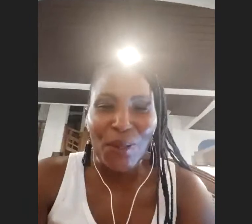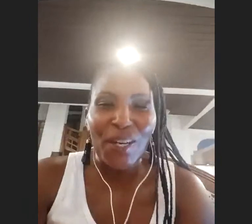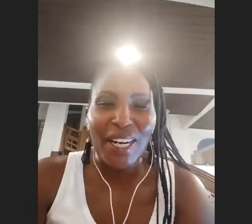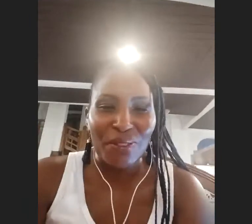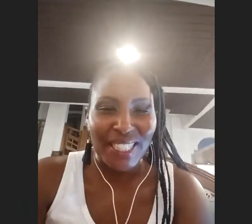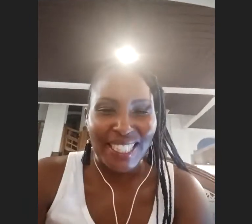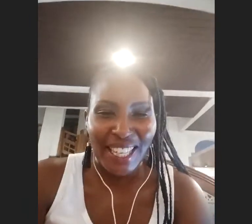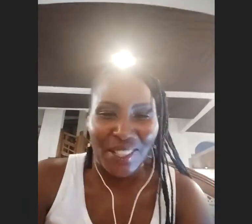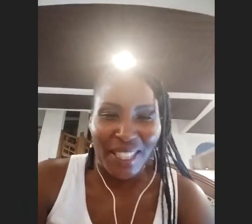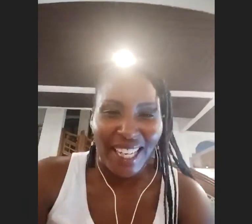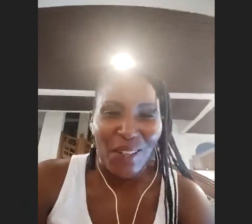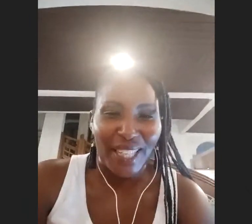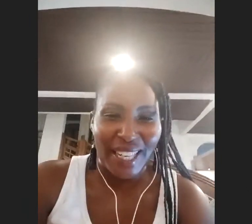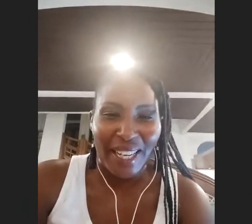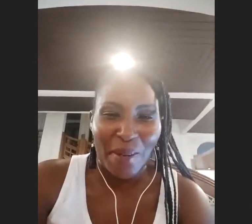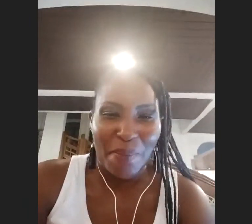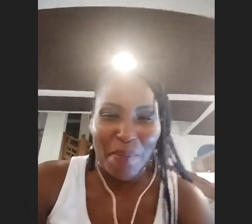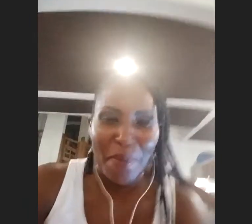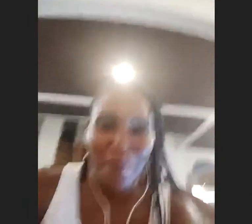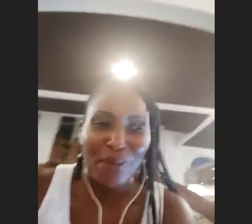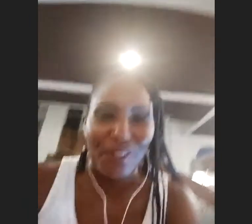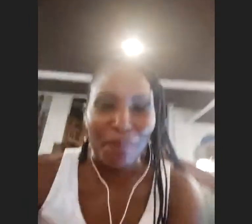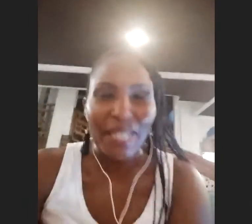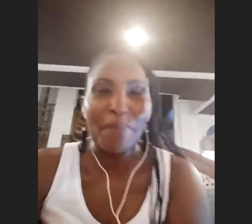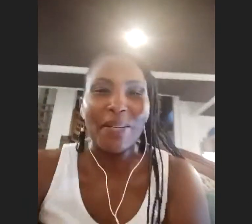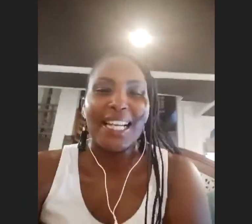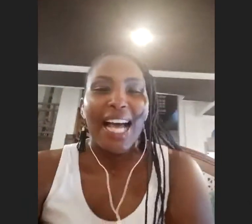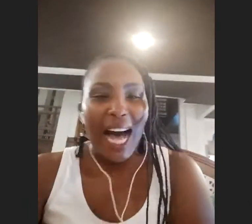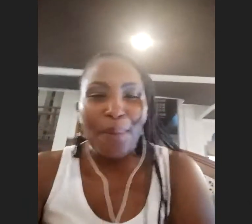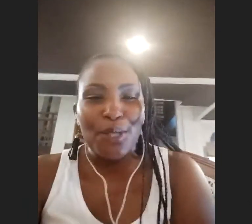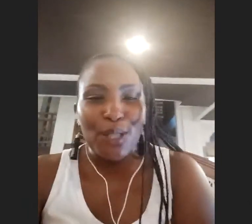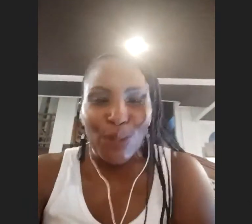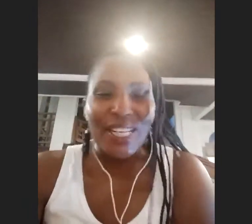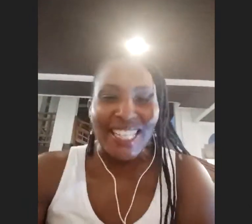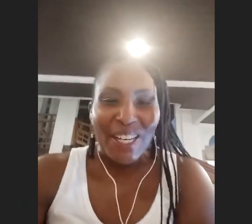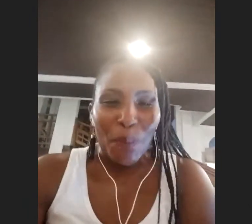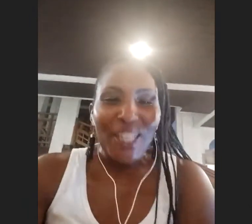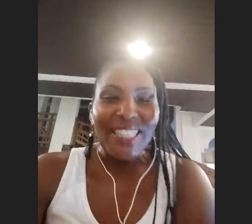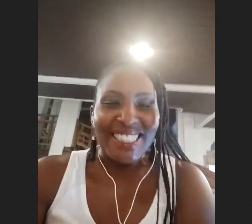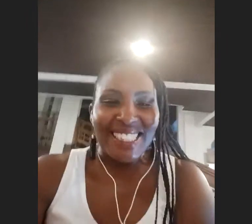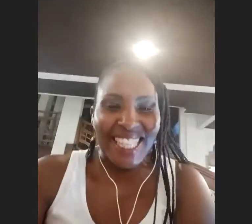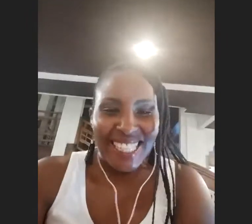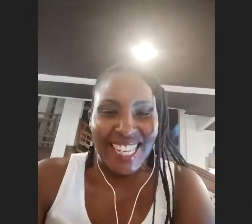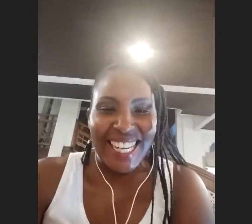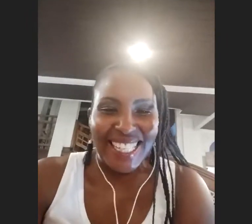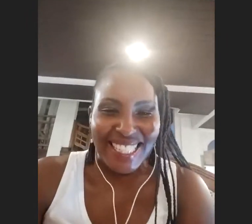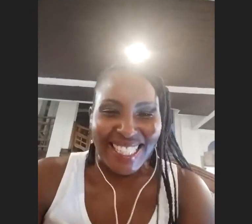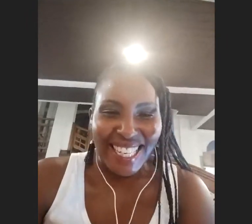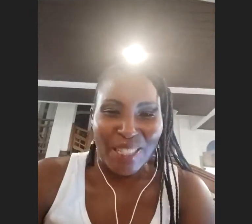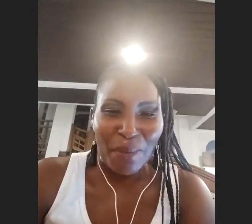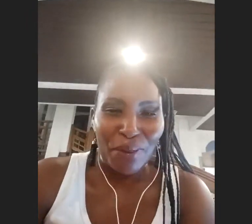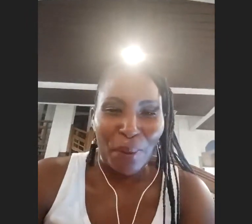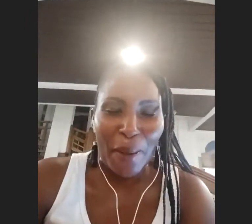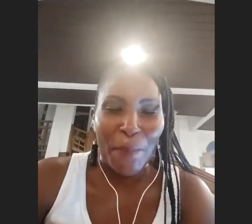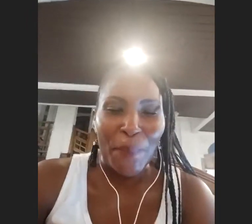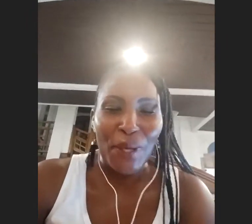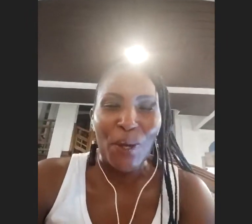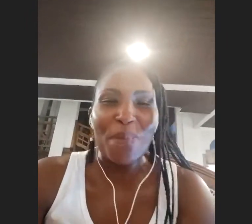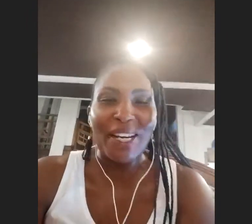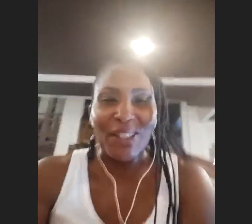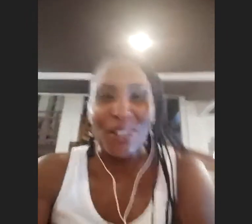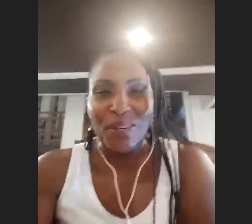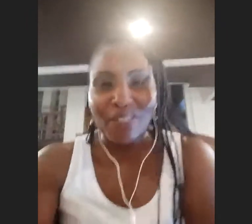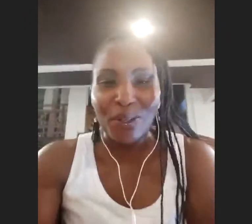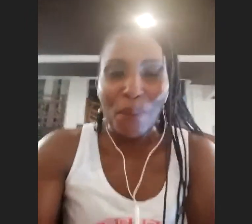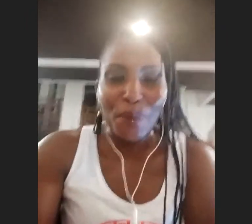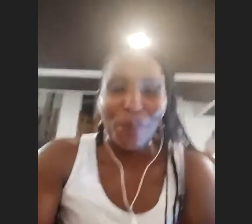We know her for fighting. Oh yeah, member of parliament. Absolutely. Politician, yes, at my former MP. Oh